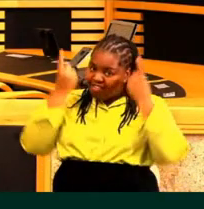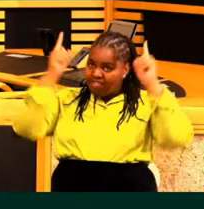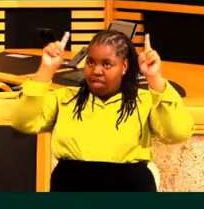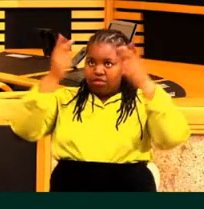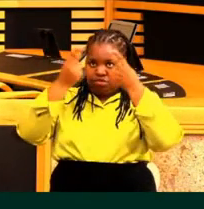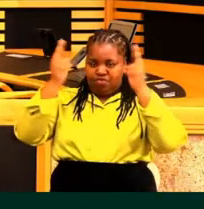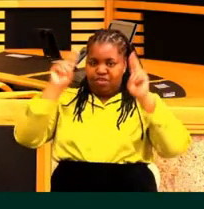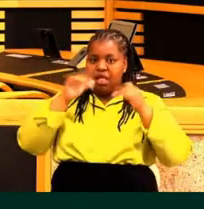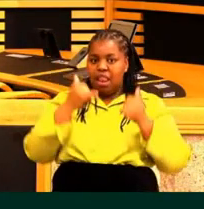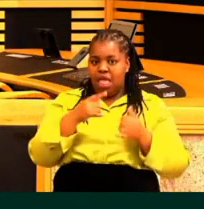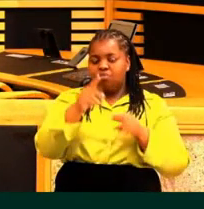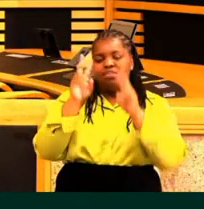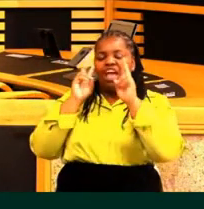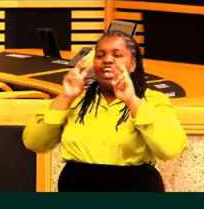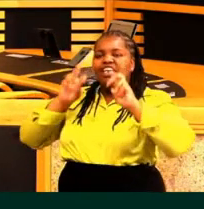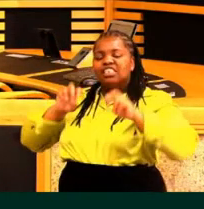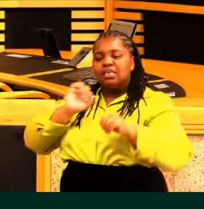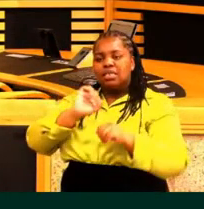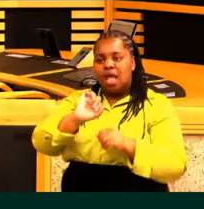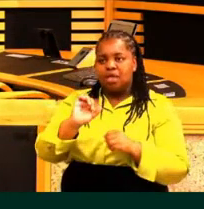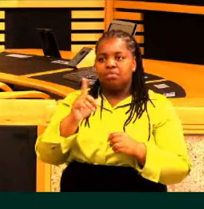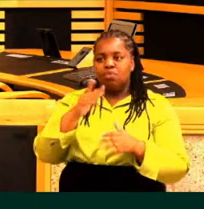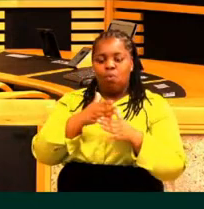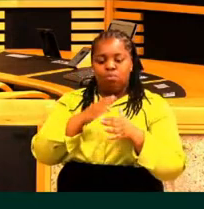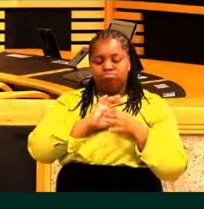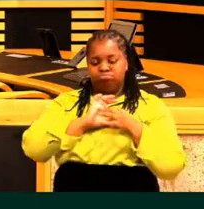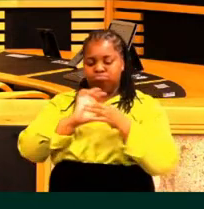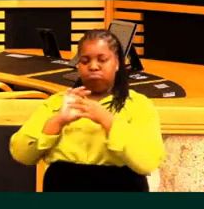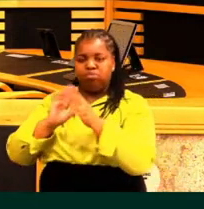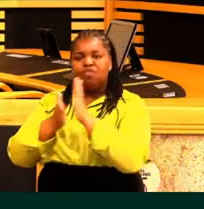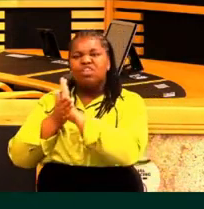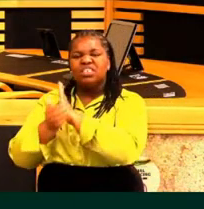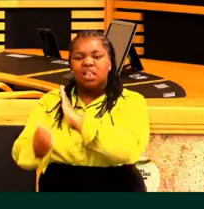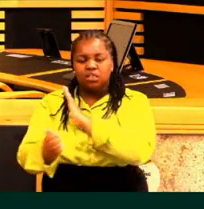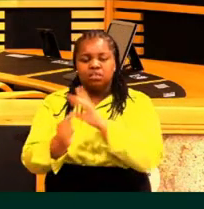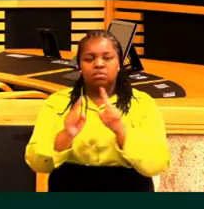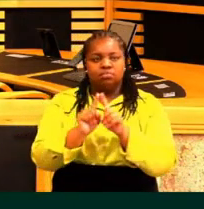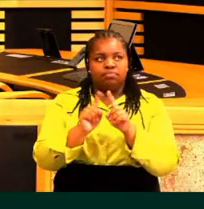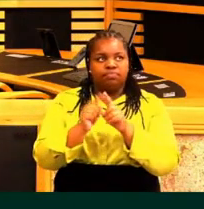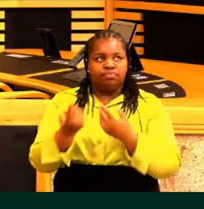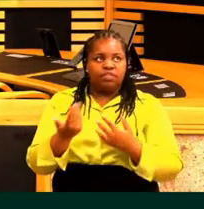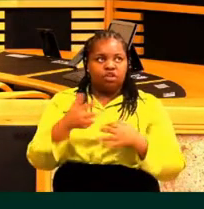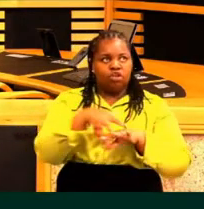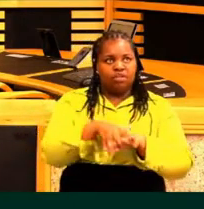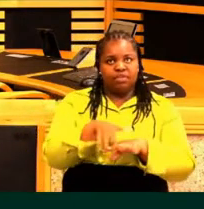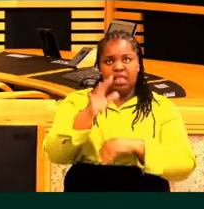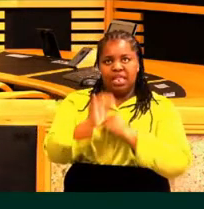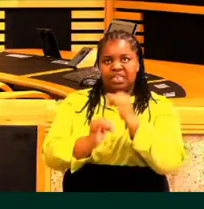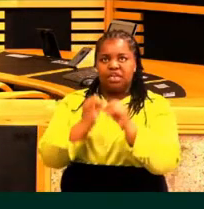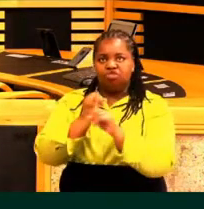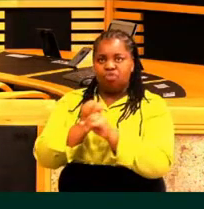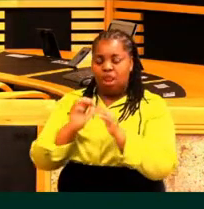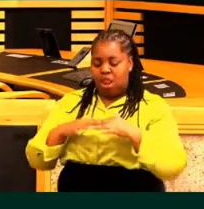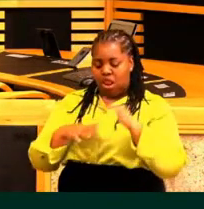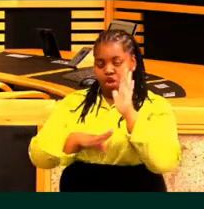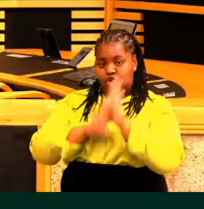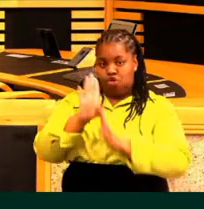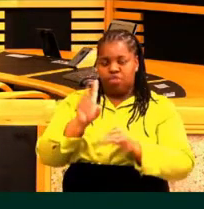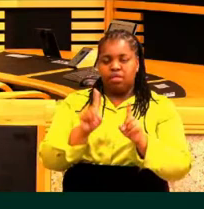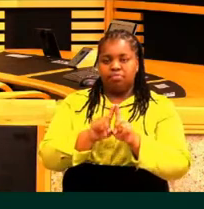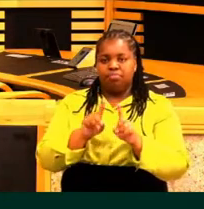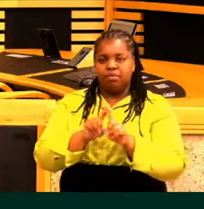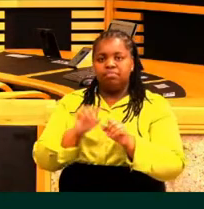where his research was looking at the relationship between skills and inclusive industrial growth and transformation